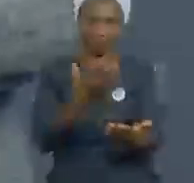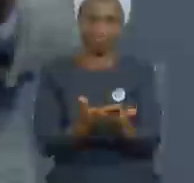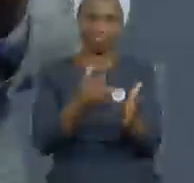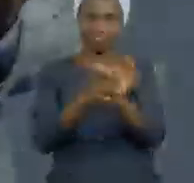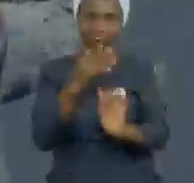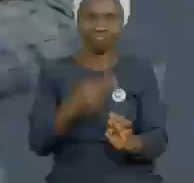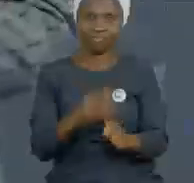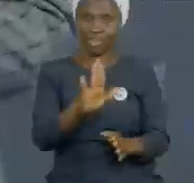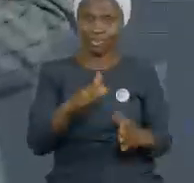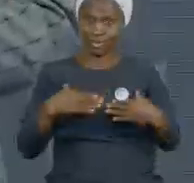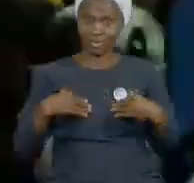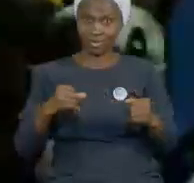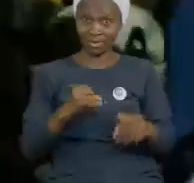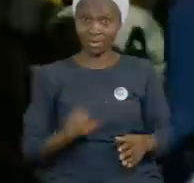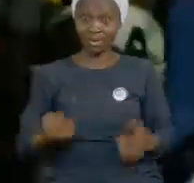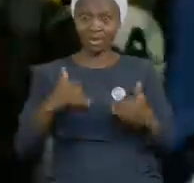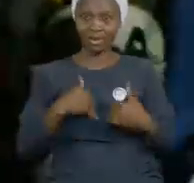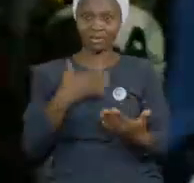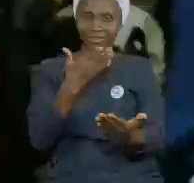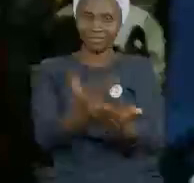Your healing has arrived.